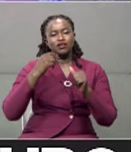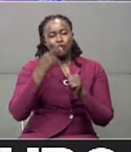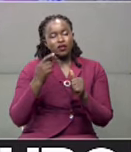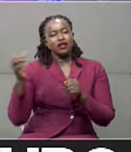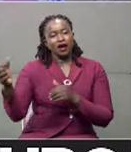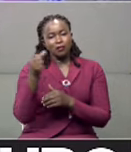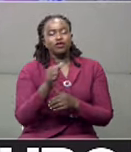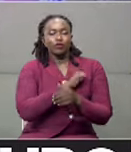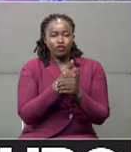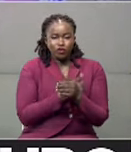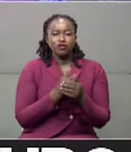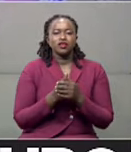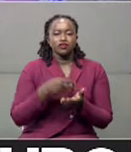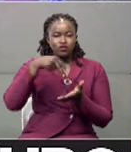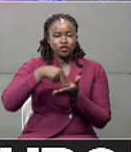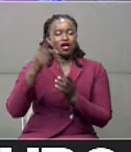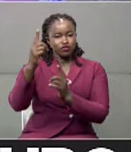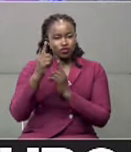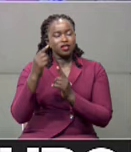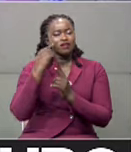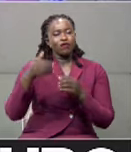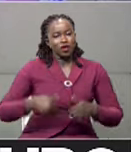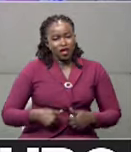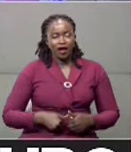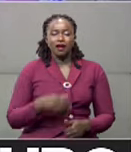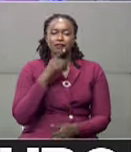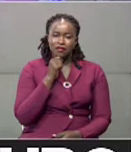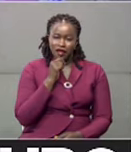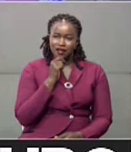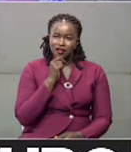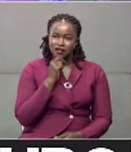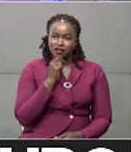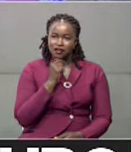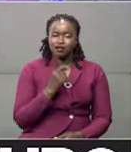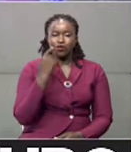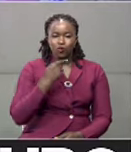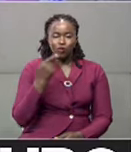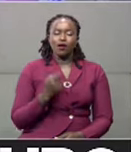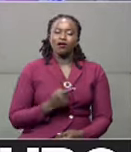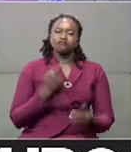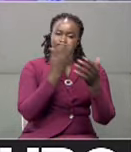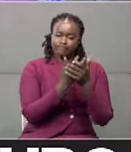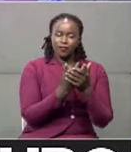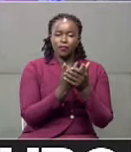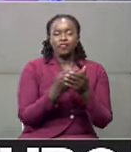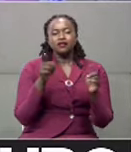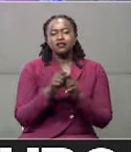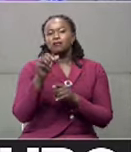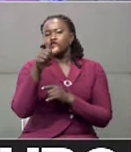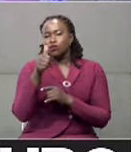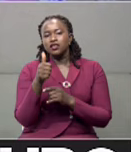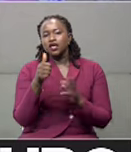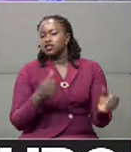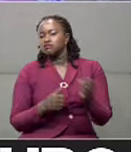authority, to stand surety for the young men who are detained and they have not yet gone on